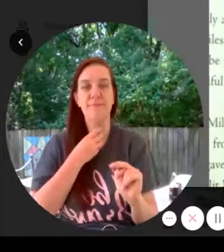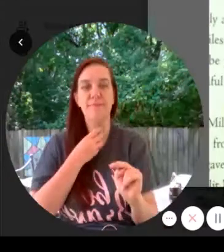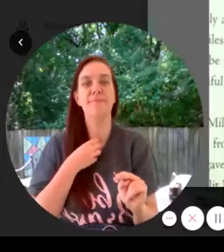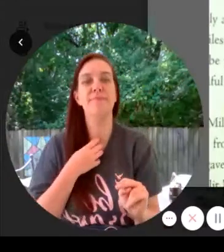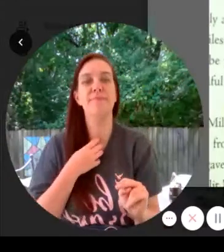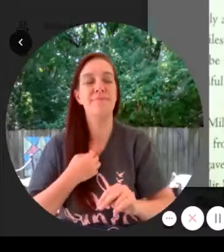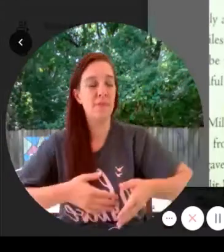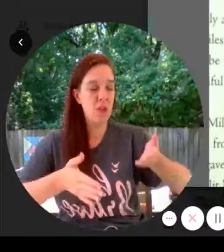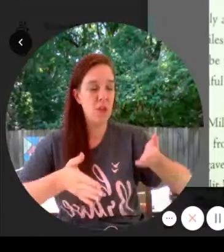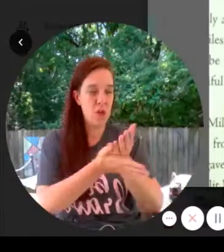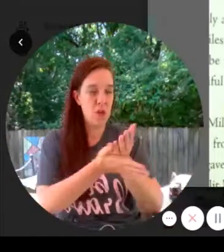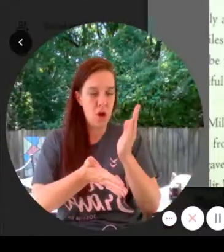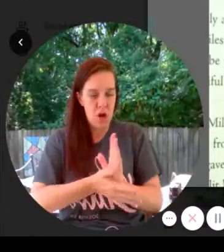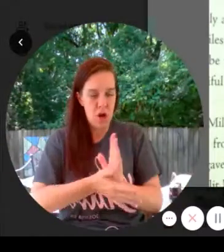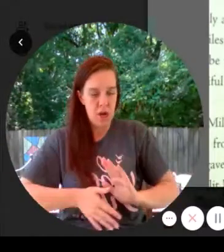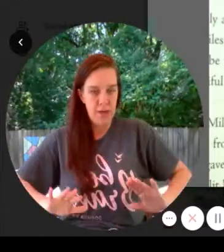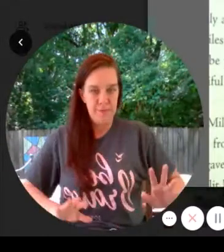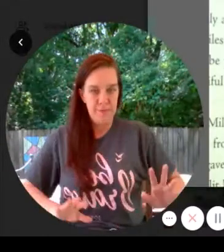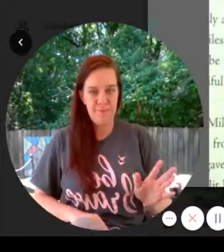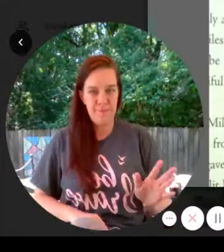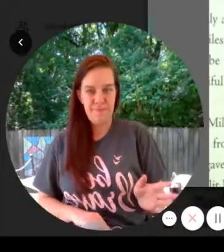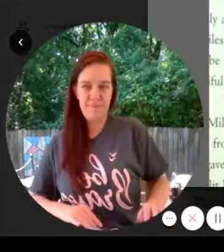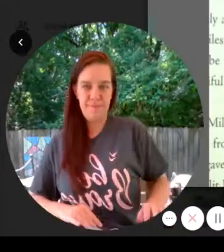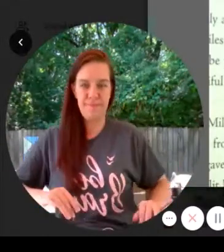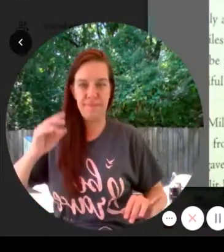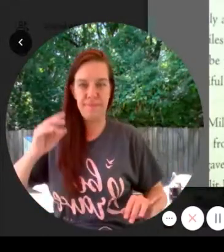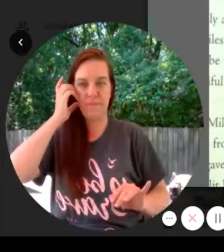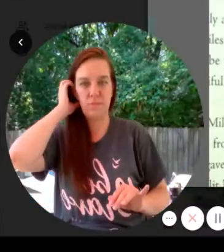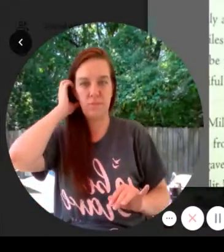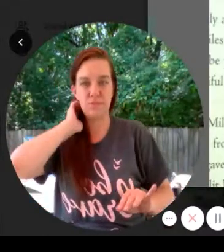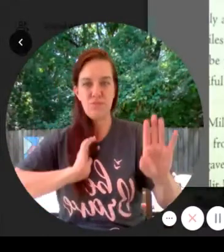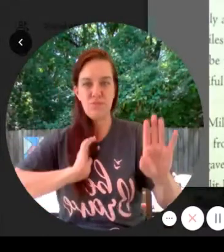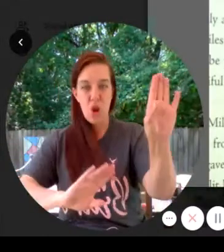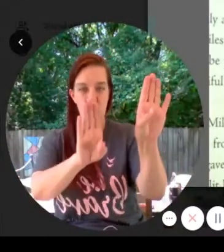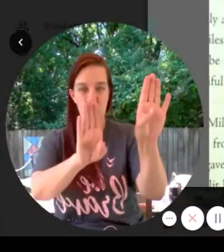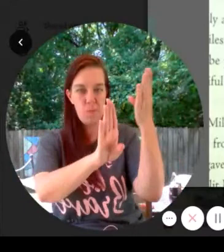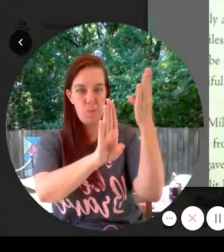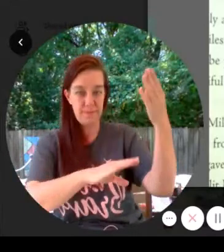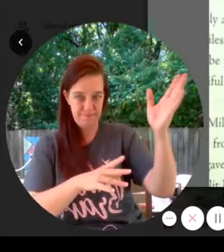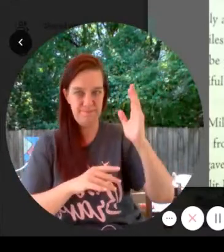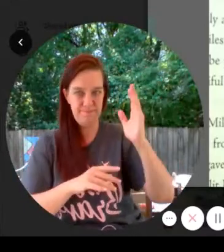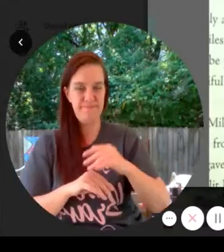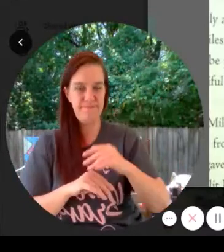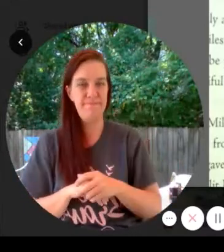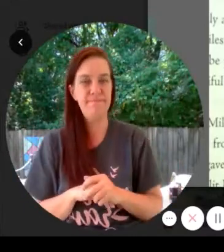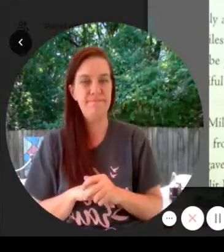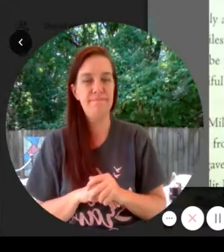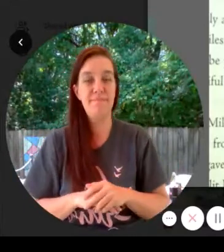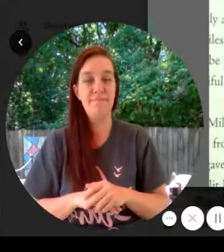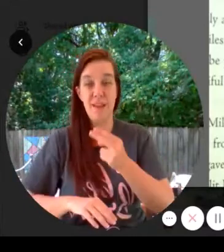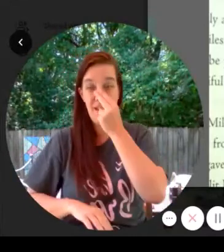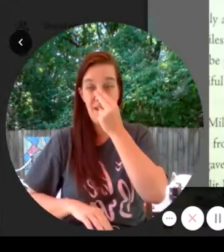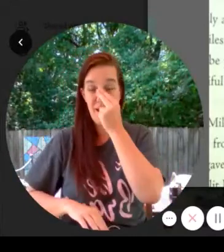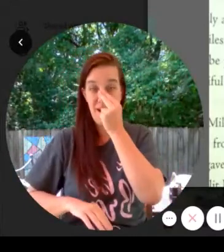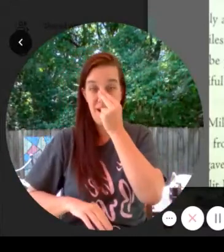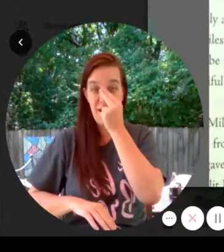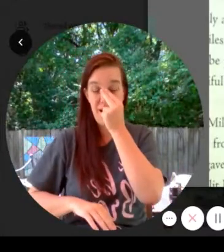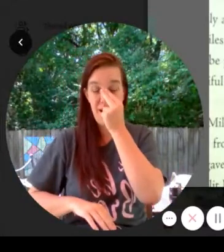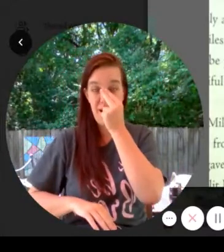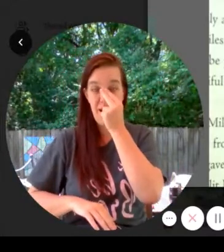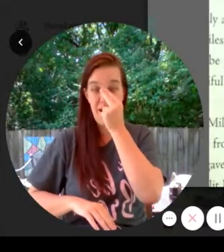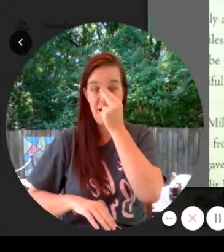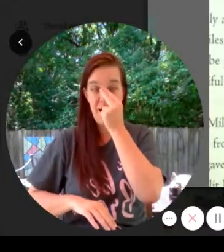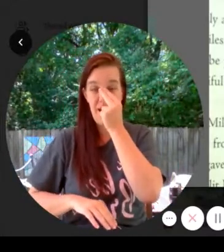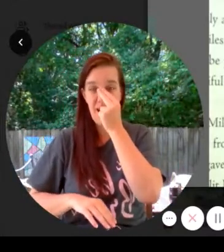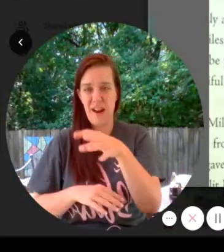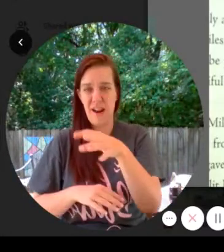running his hand against the cool metal. "Open it up." Miles removed an empty